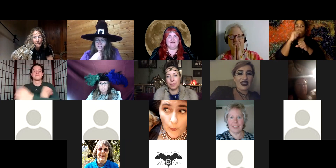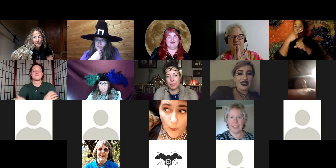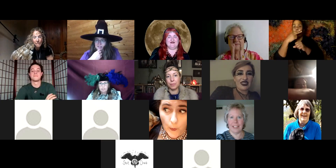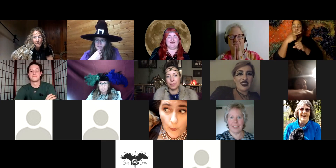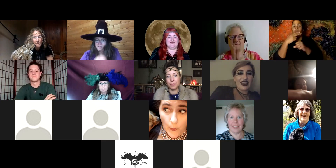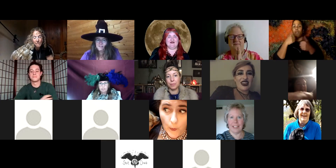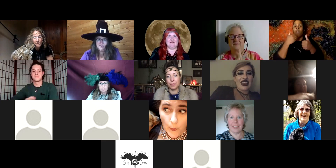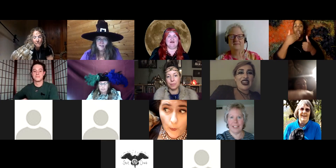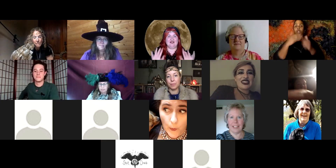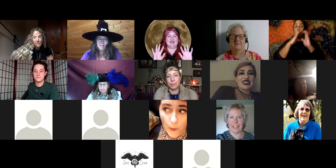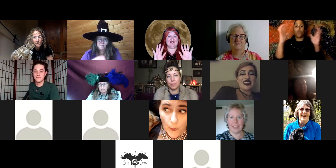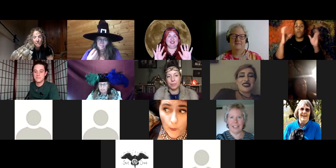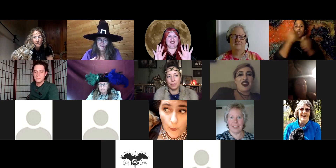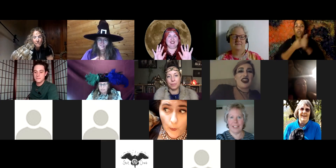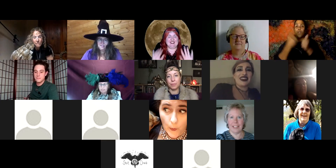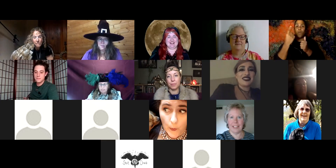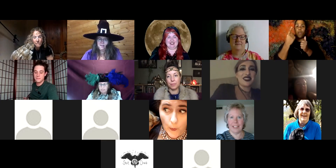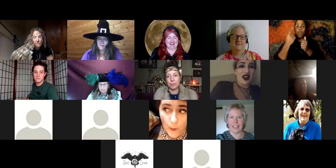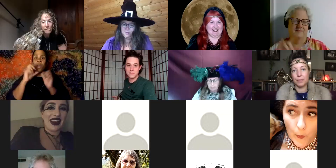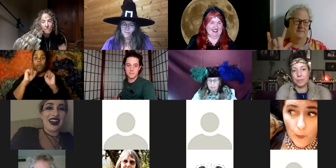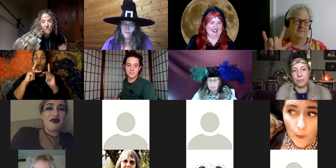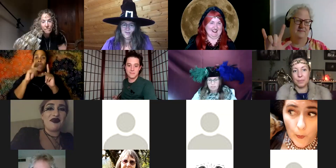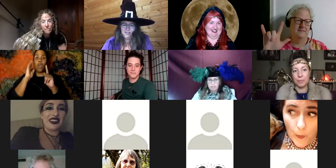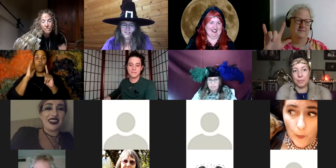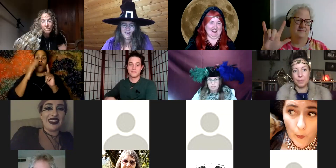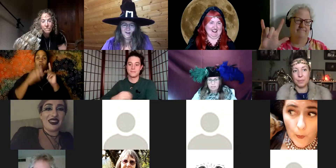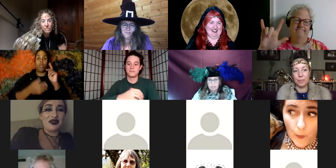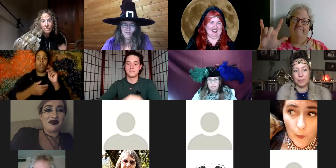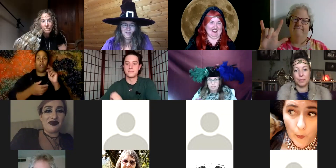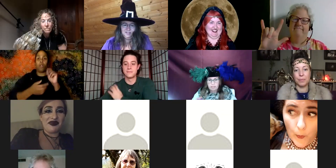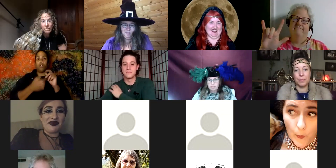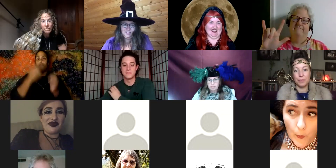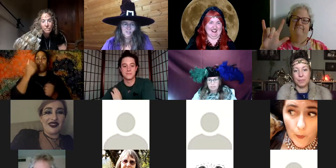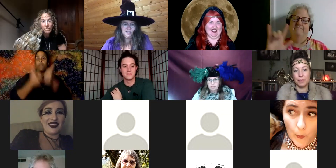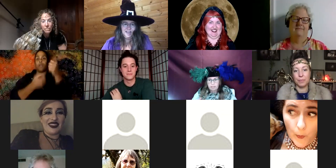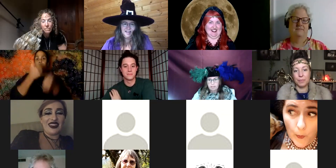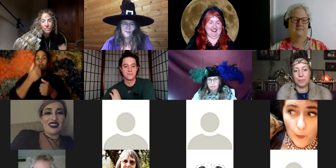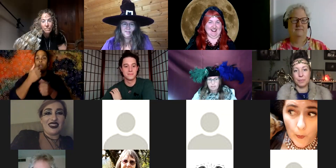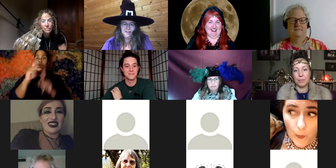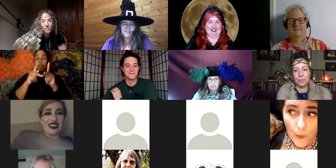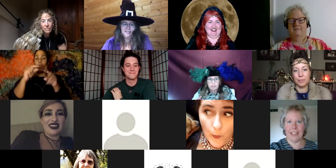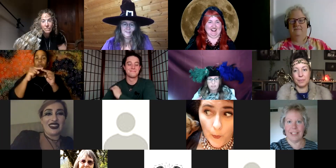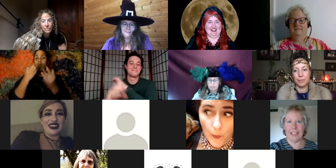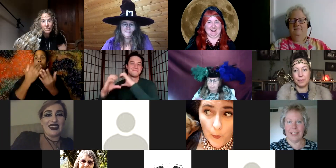and we're going to start. I'm going to start letting people out into the waiting room if you're still here. So practitioners, just hang out with us.